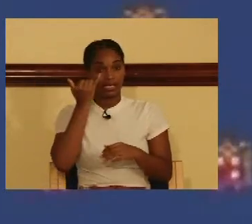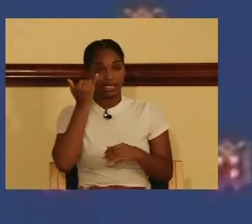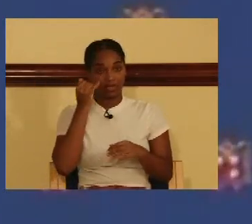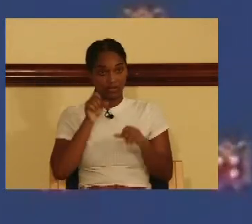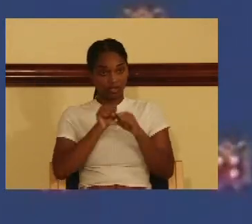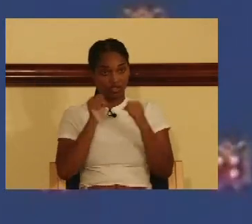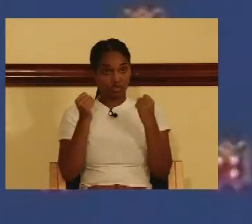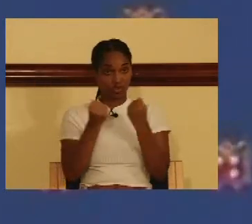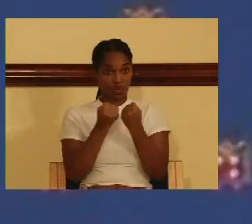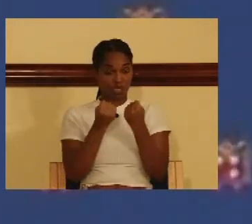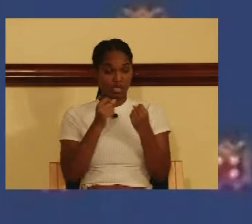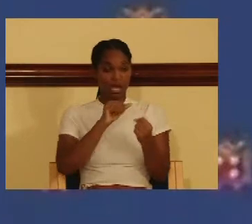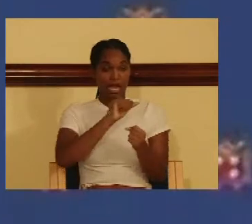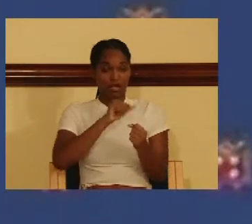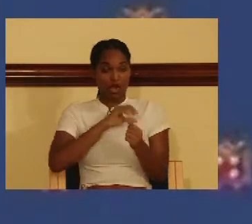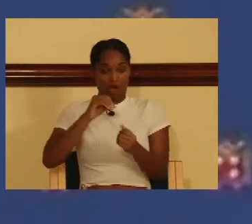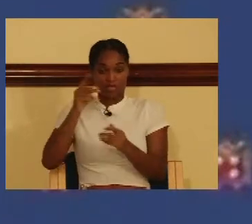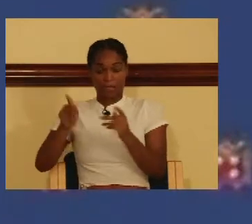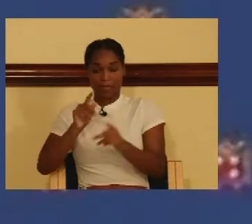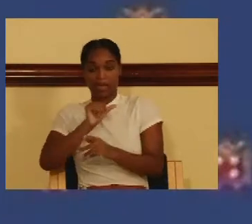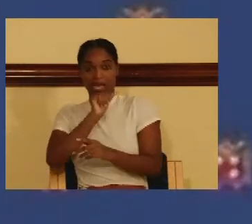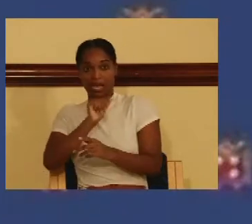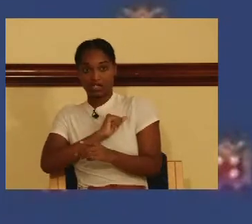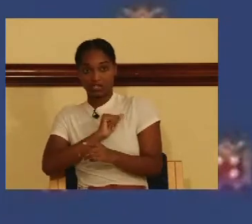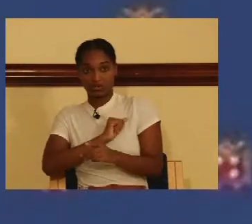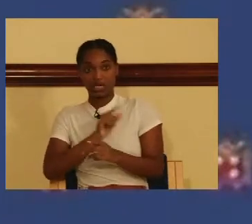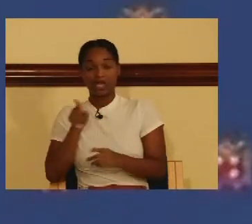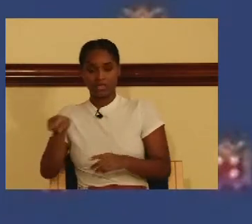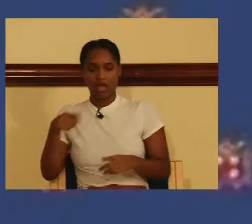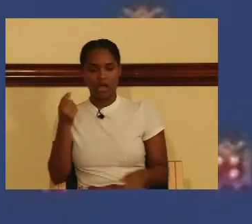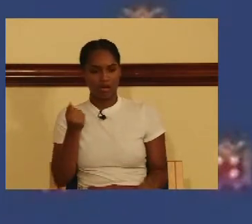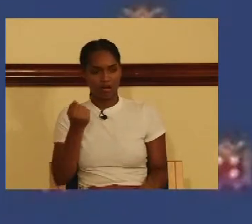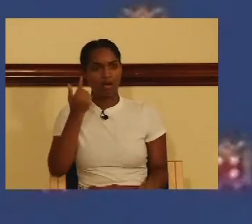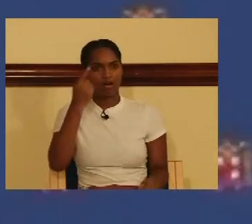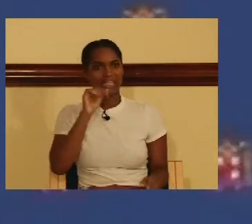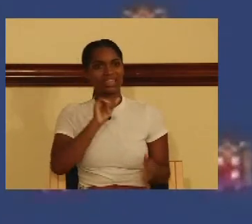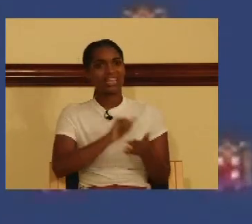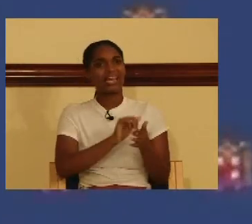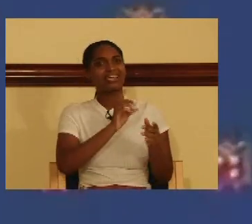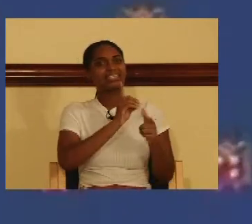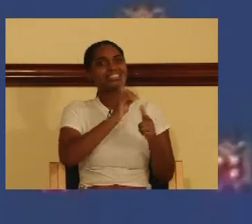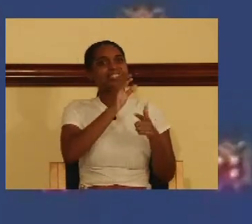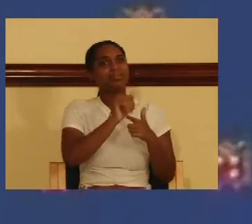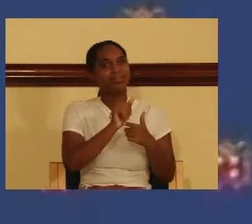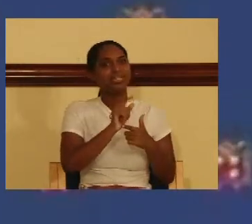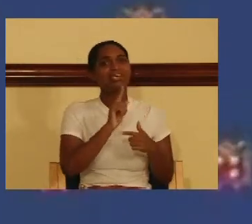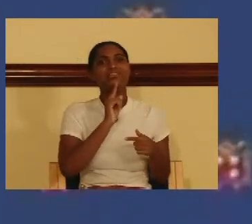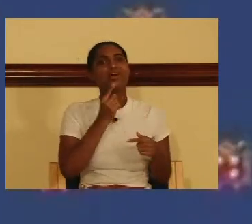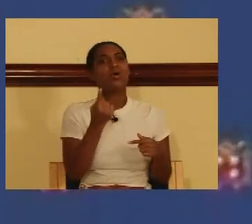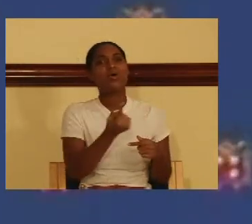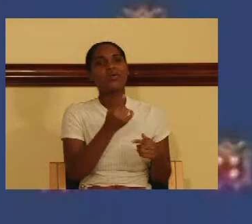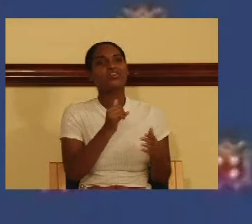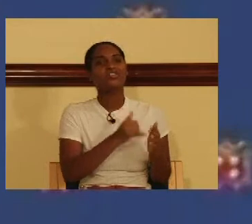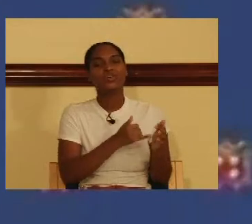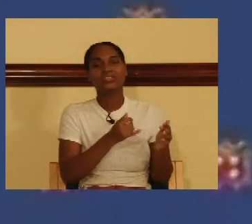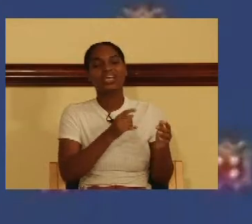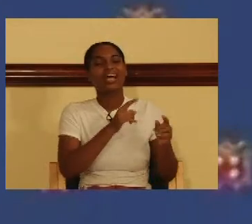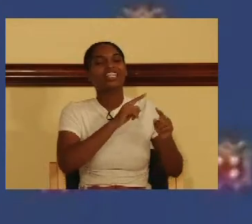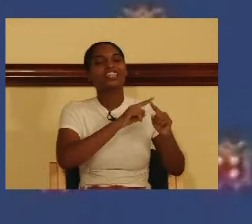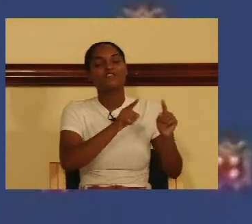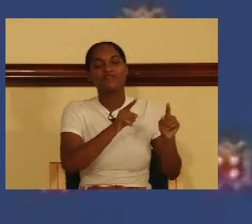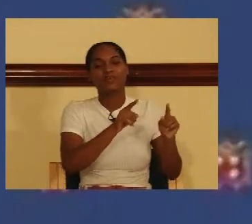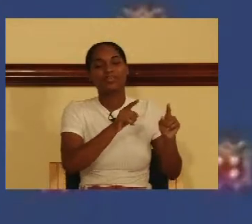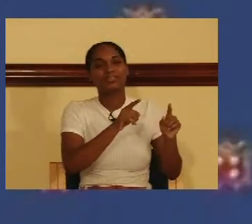societal attitudes are not changed, that people understand that a disability is just another diversity, it's just